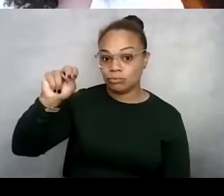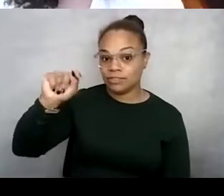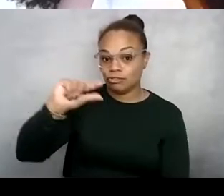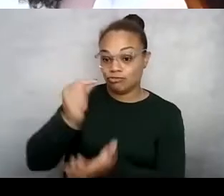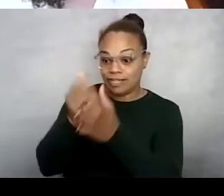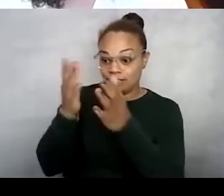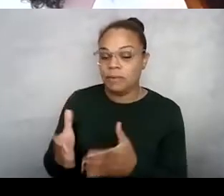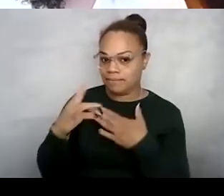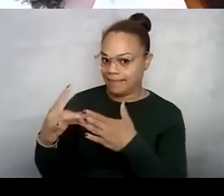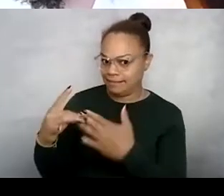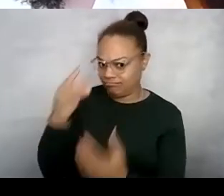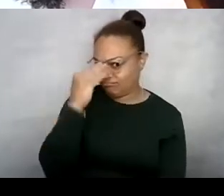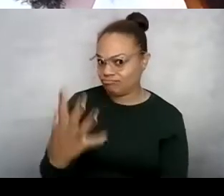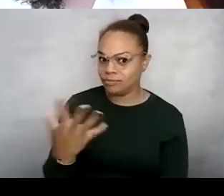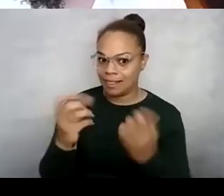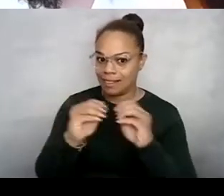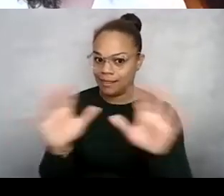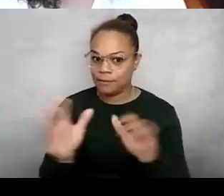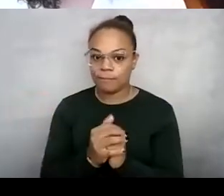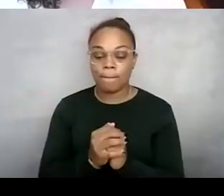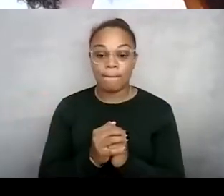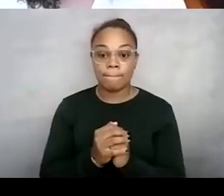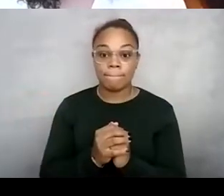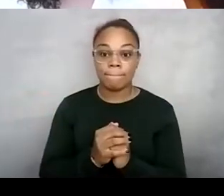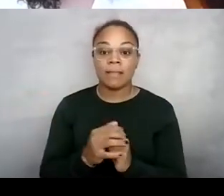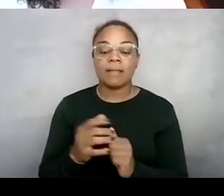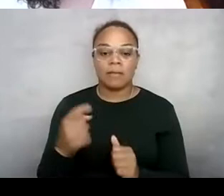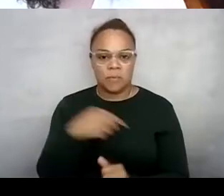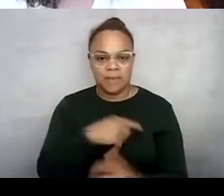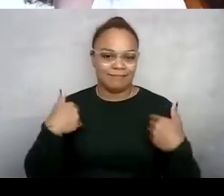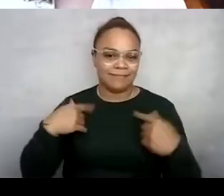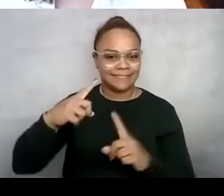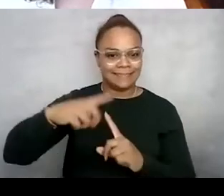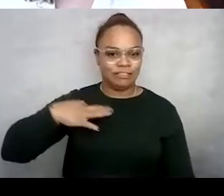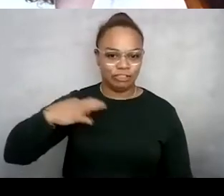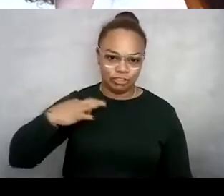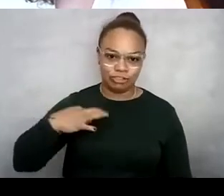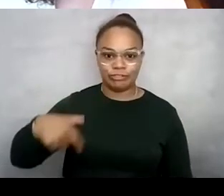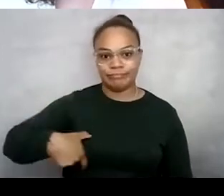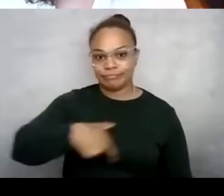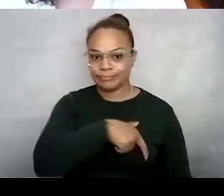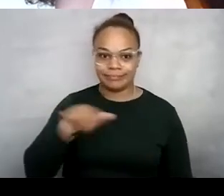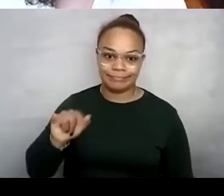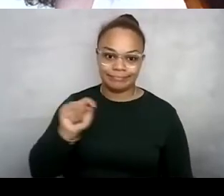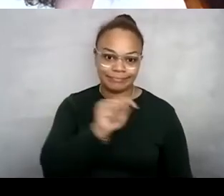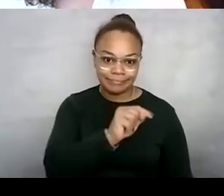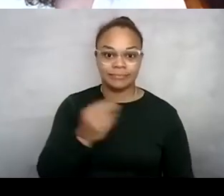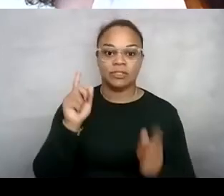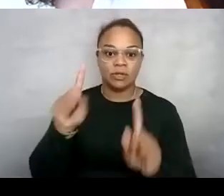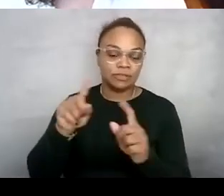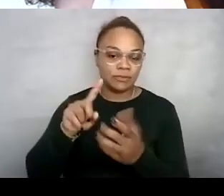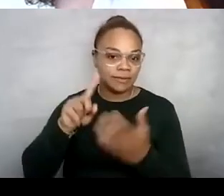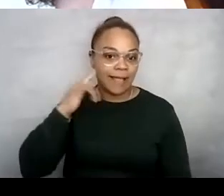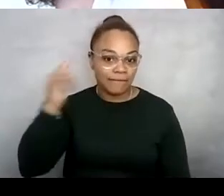But one of the things that happened is we had this, I worked for ITT Sheraton, and we had this we went to California and played at all the wonderful